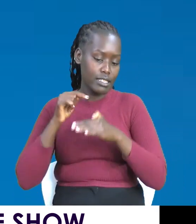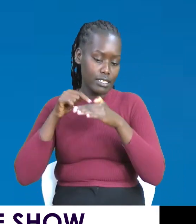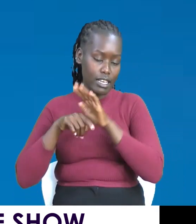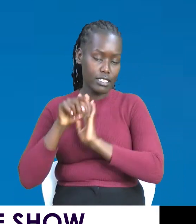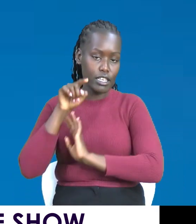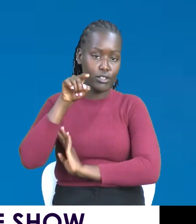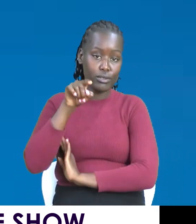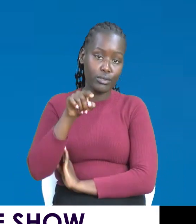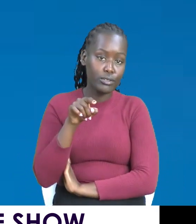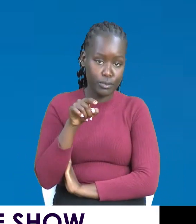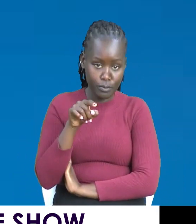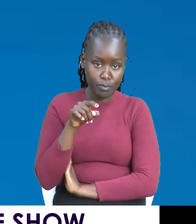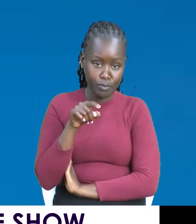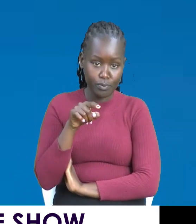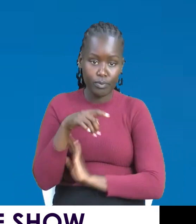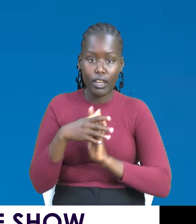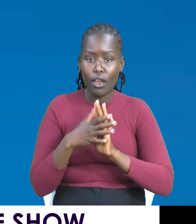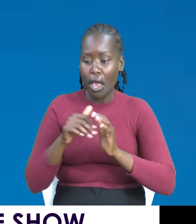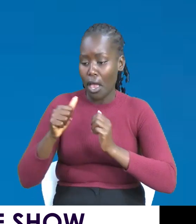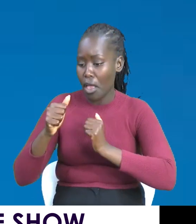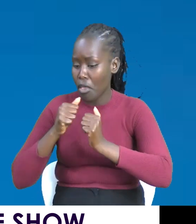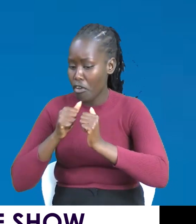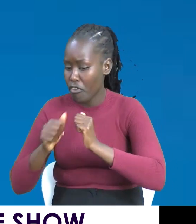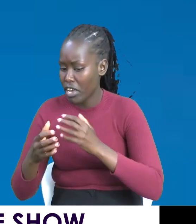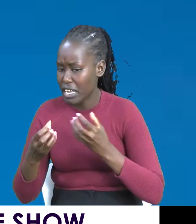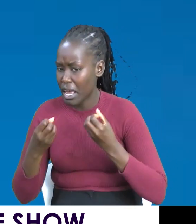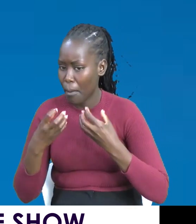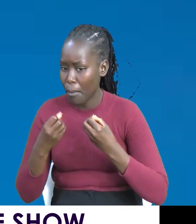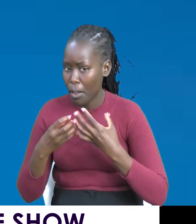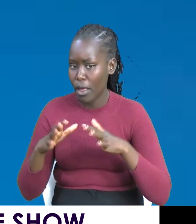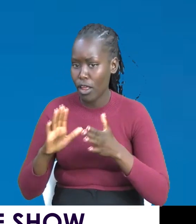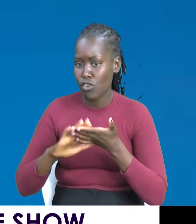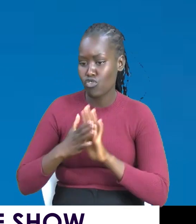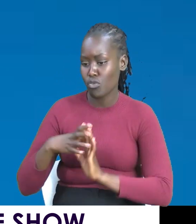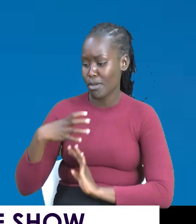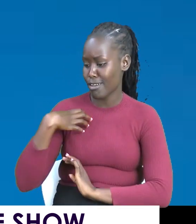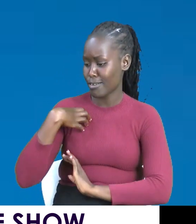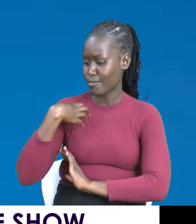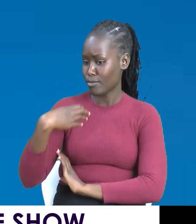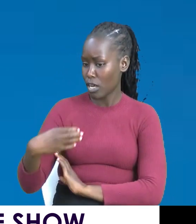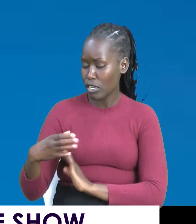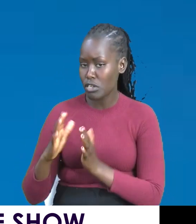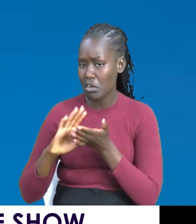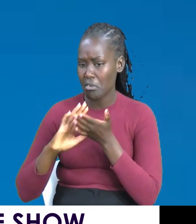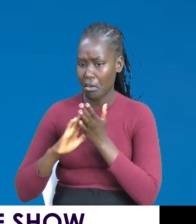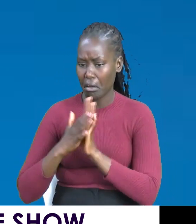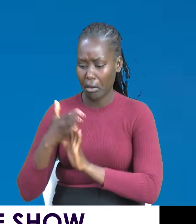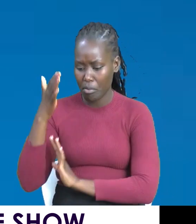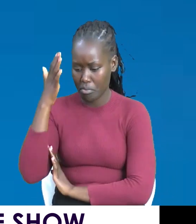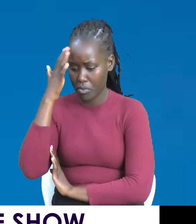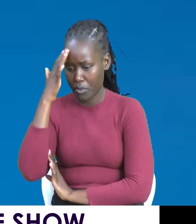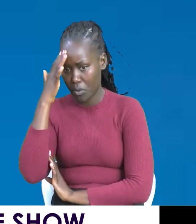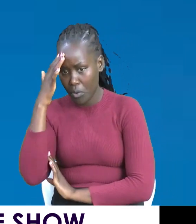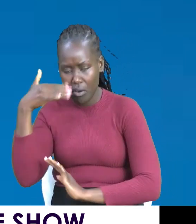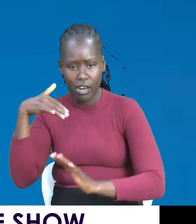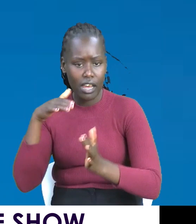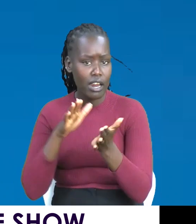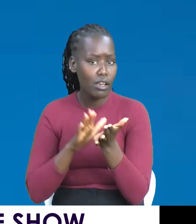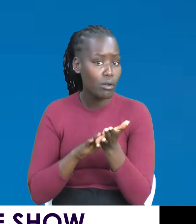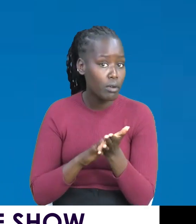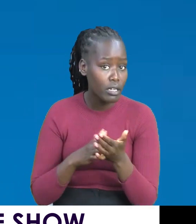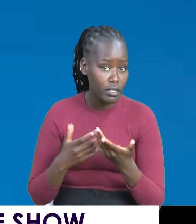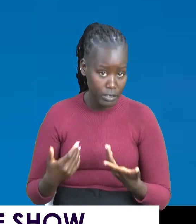you. You've been fighting so much to gain wealth, to gain recognition,